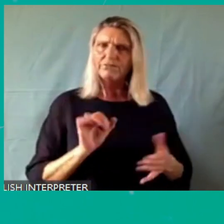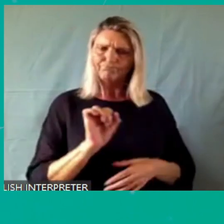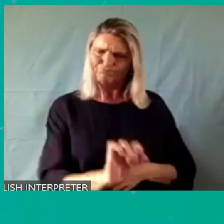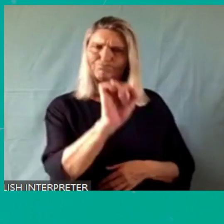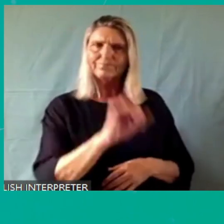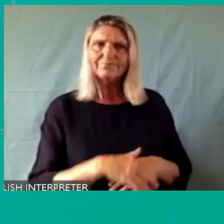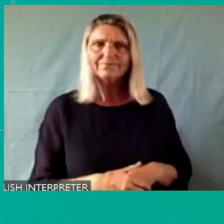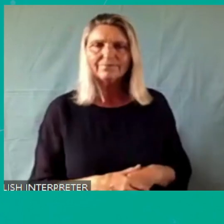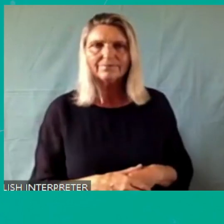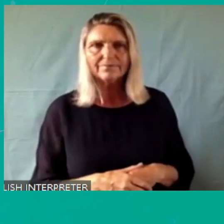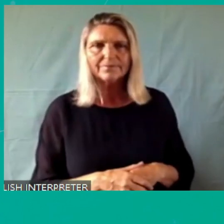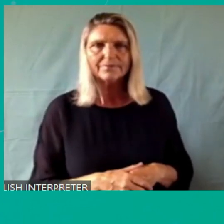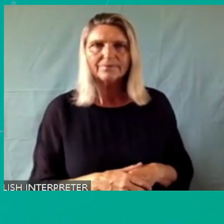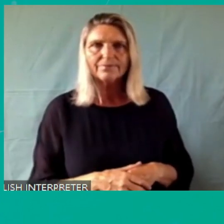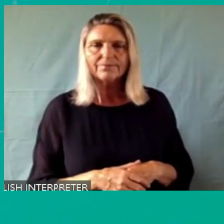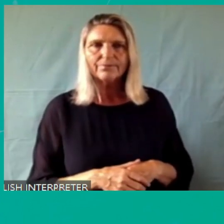iwi and communities.